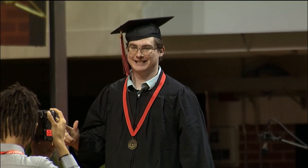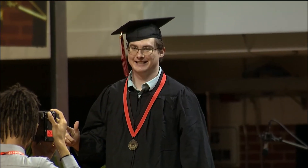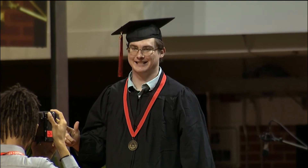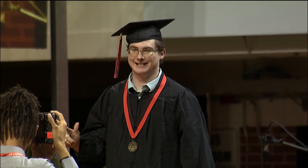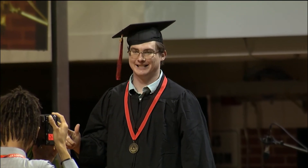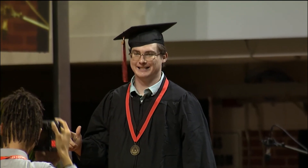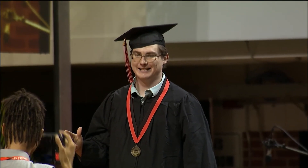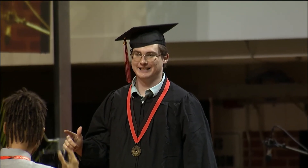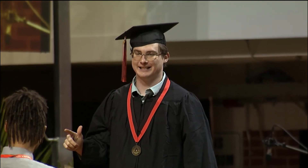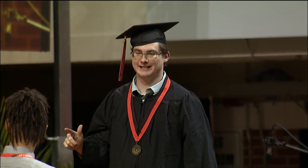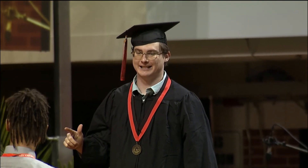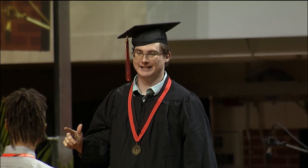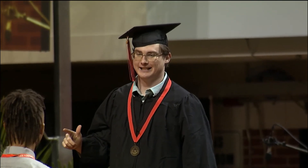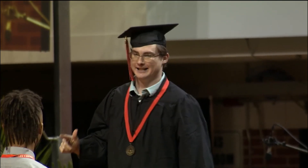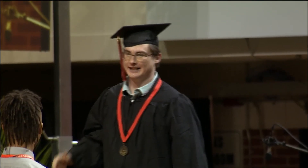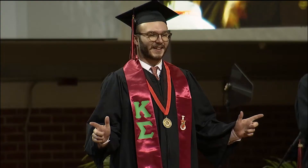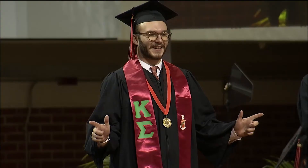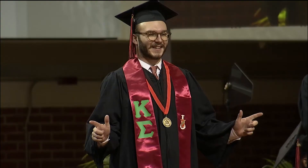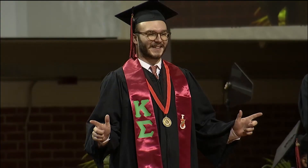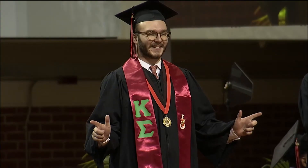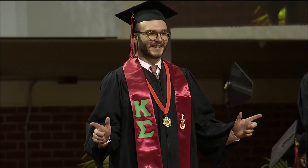Thomas Clint Hamilton.